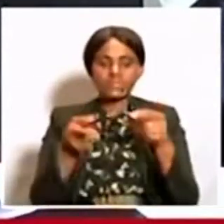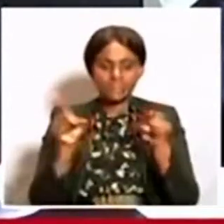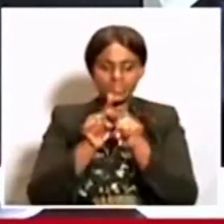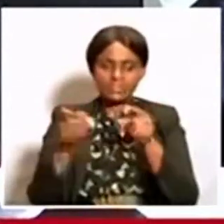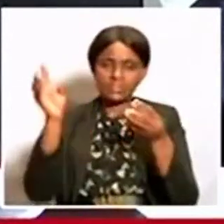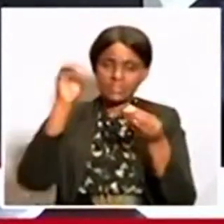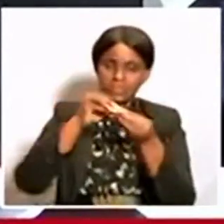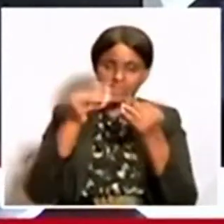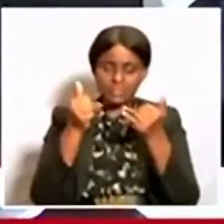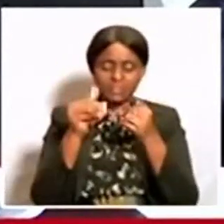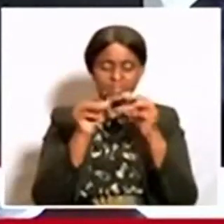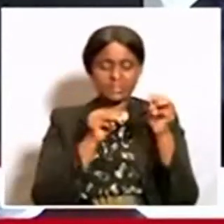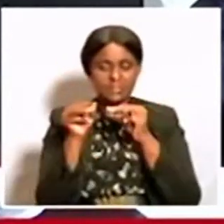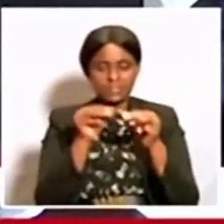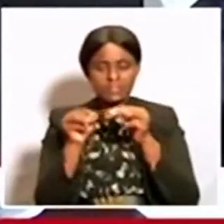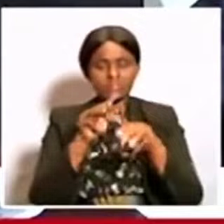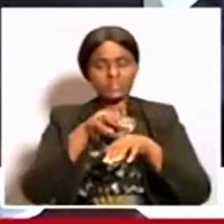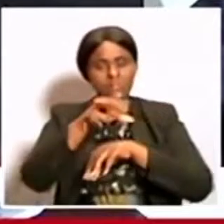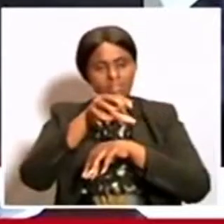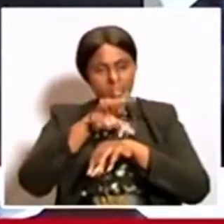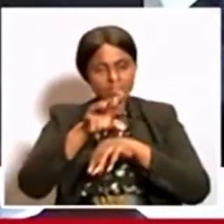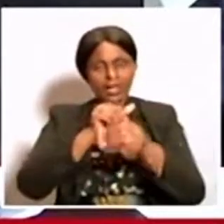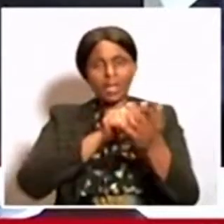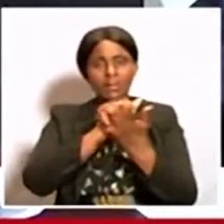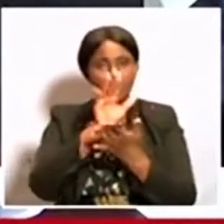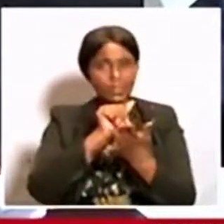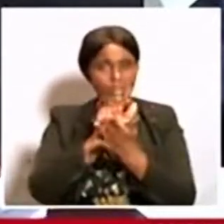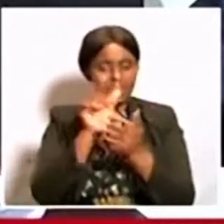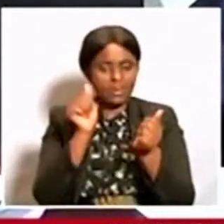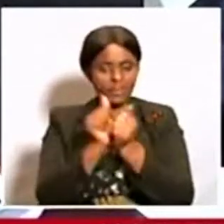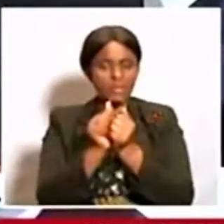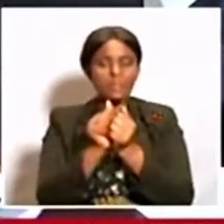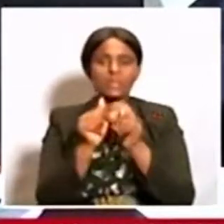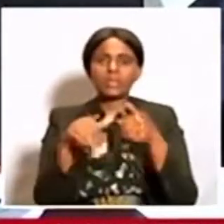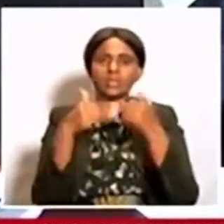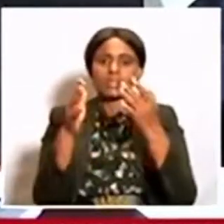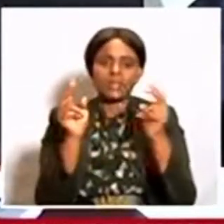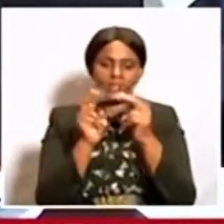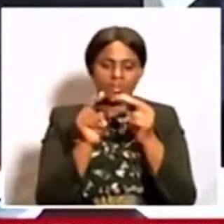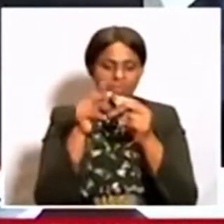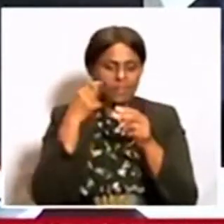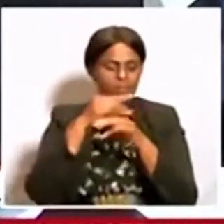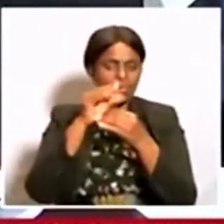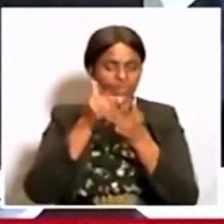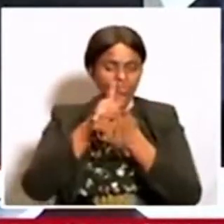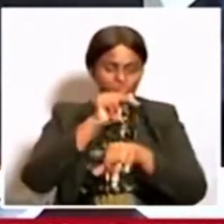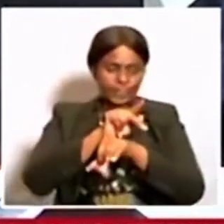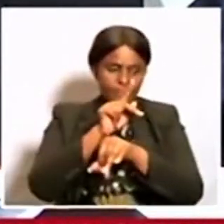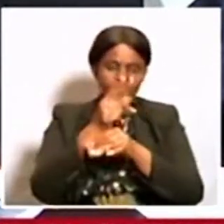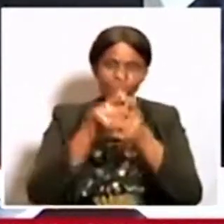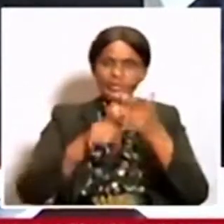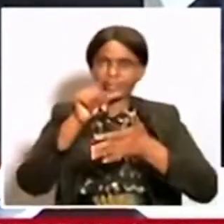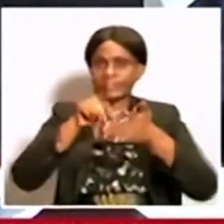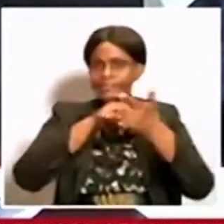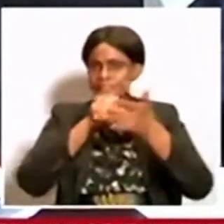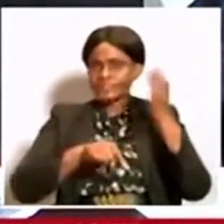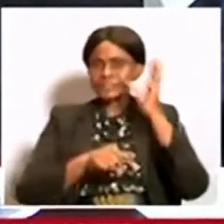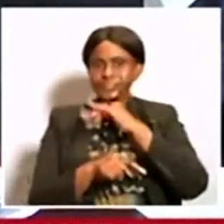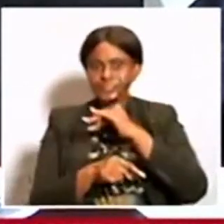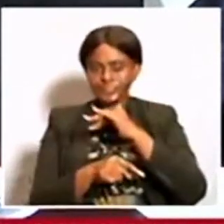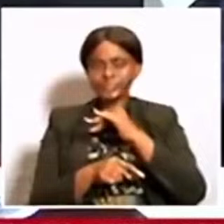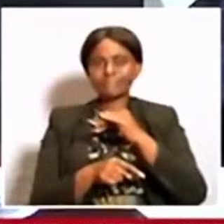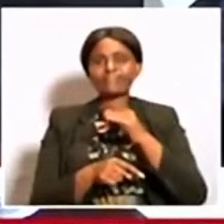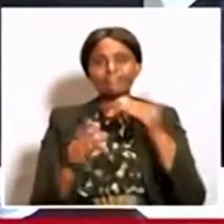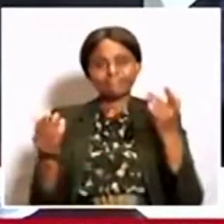Additionally, management advertised and awarded contracts for all the projects that were terminated to